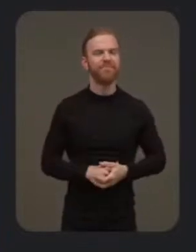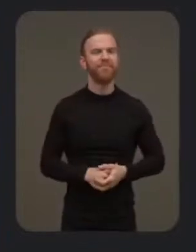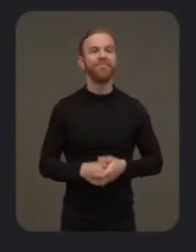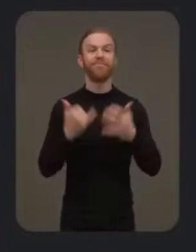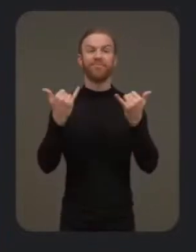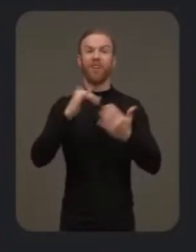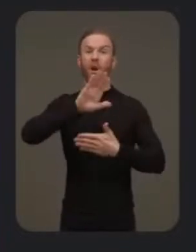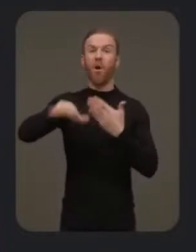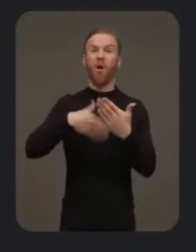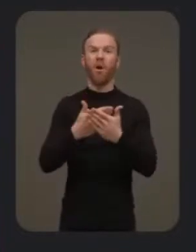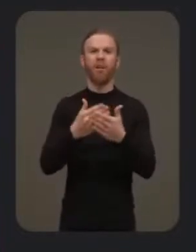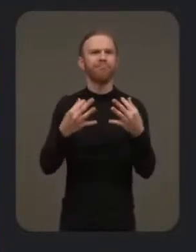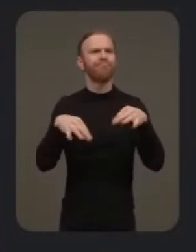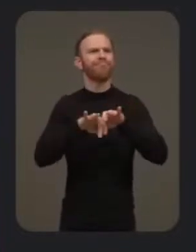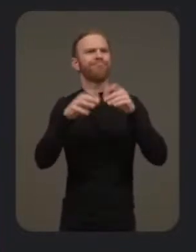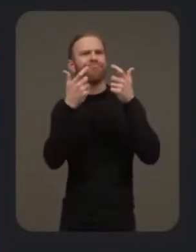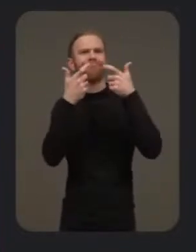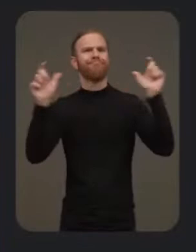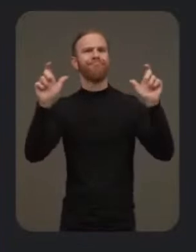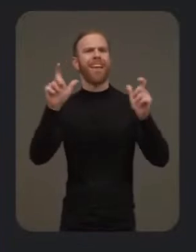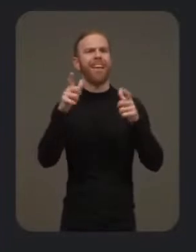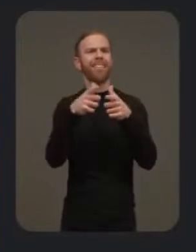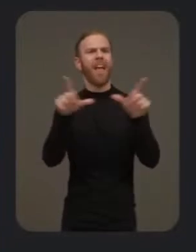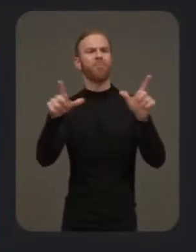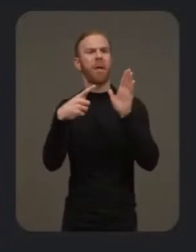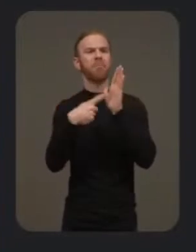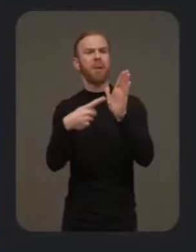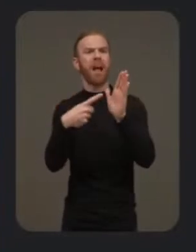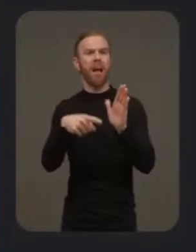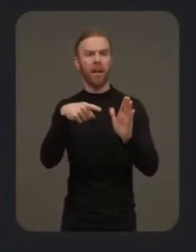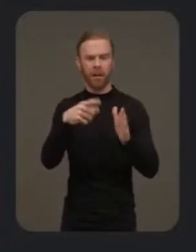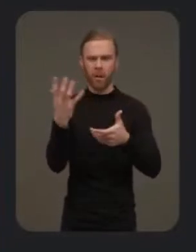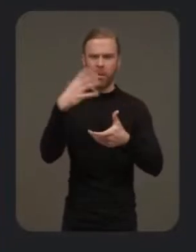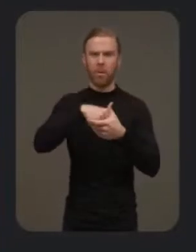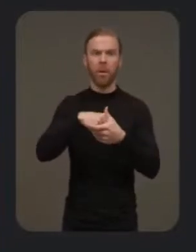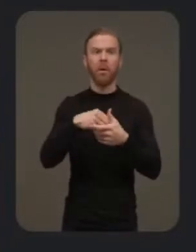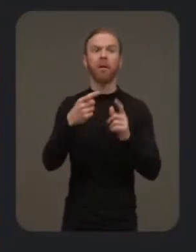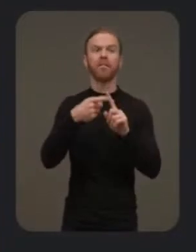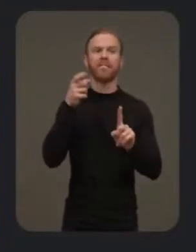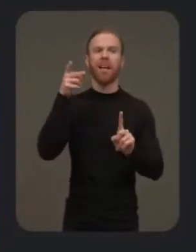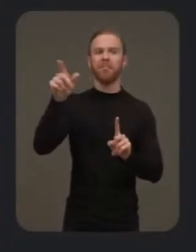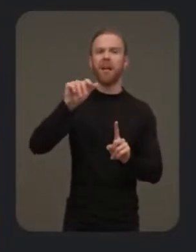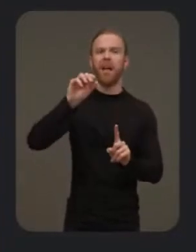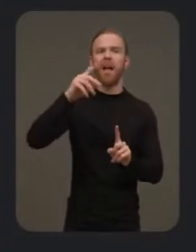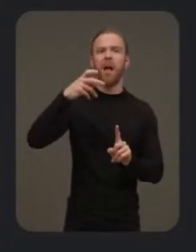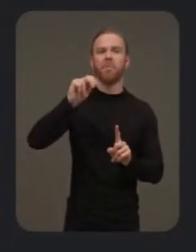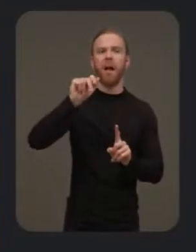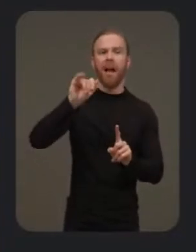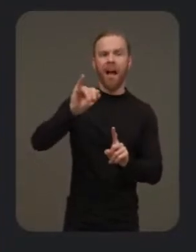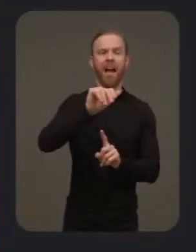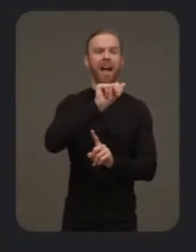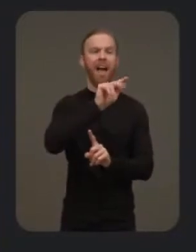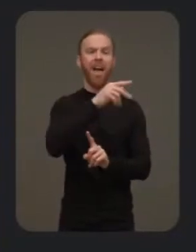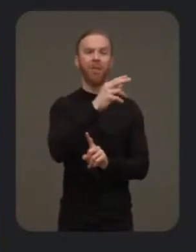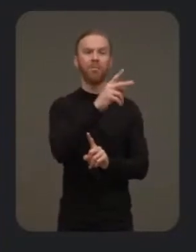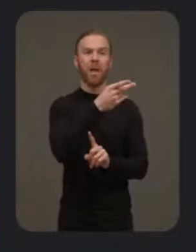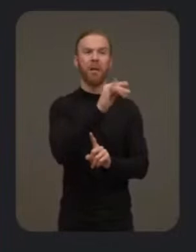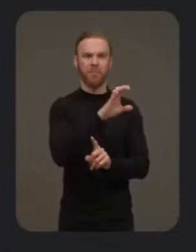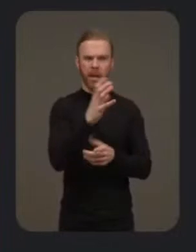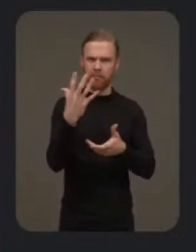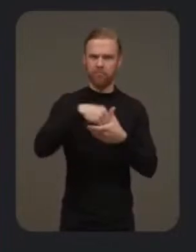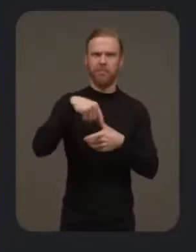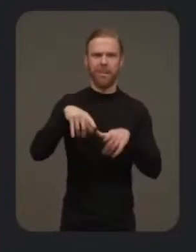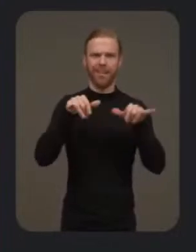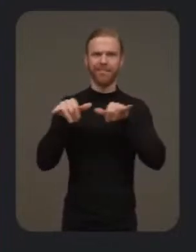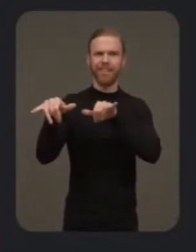And today, all significant large language models, including those from OpenAI and Anthropic, incorporate this standard